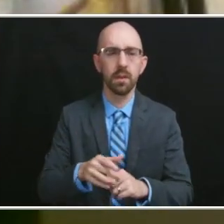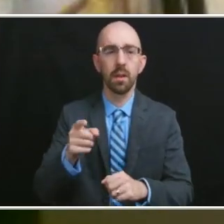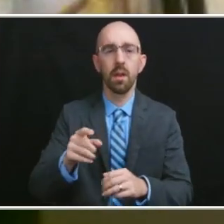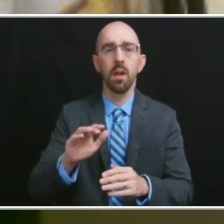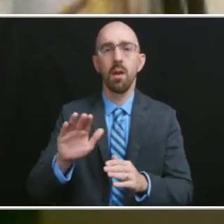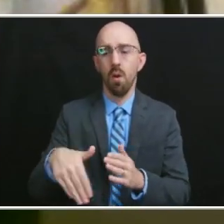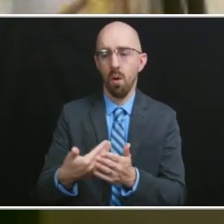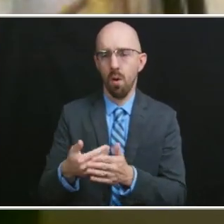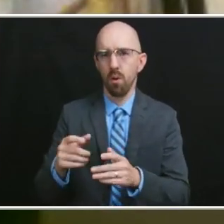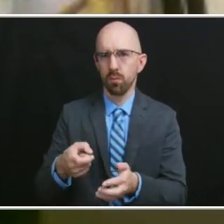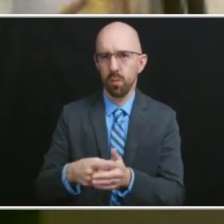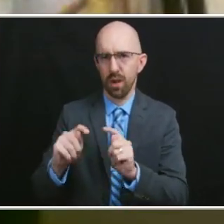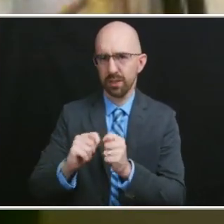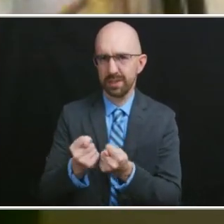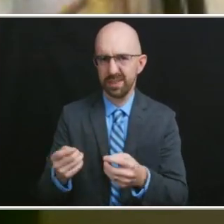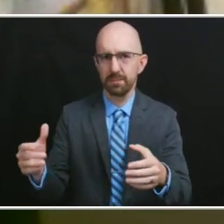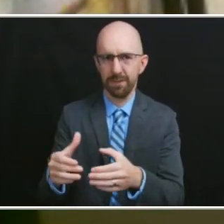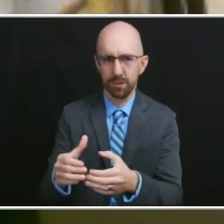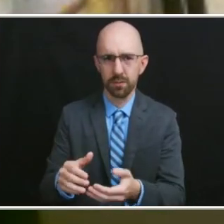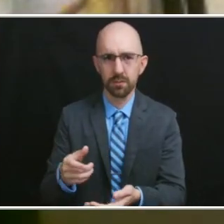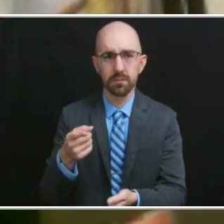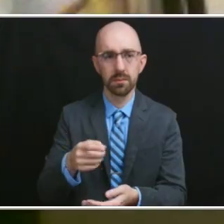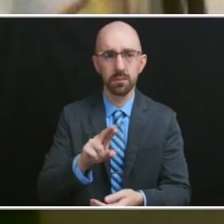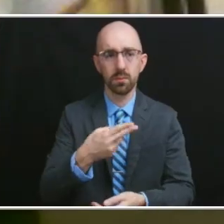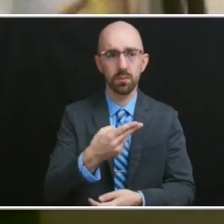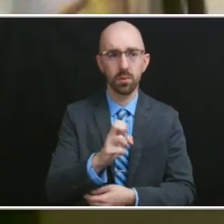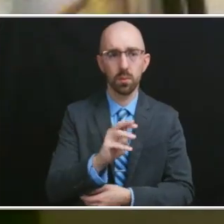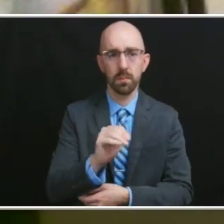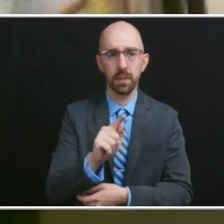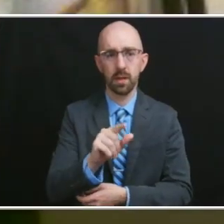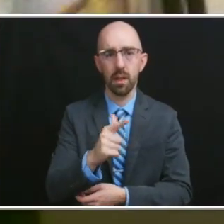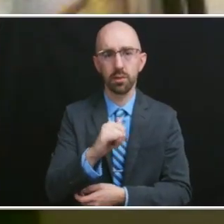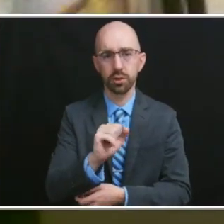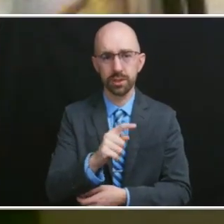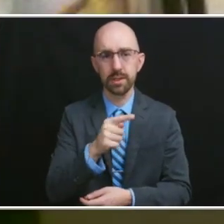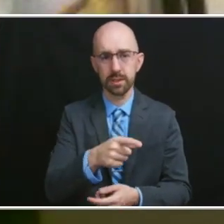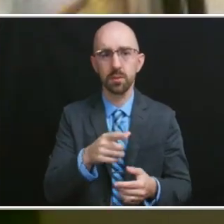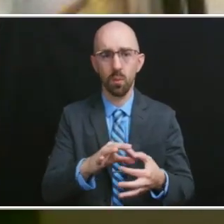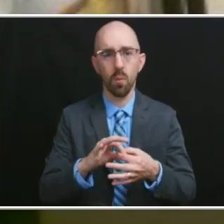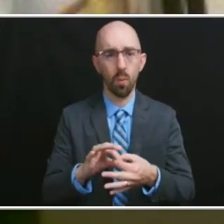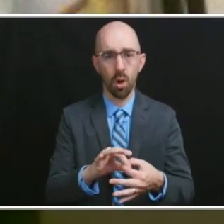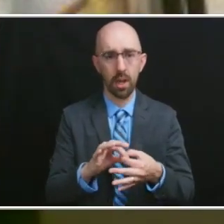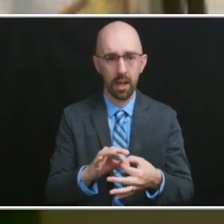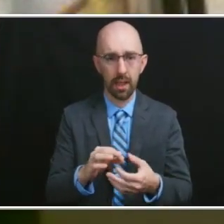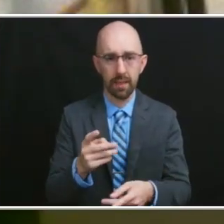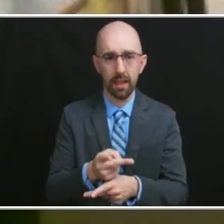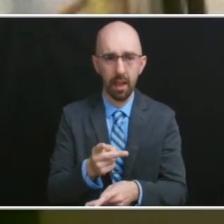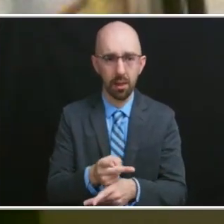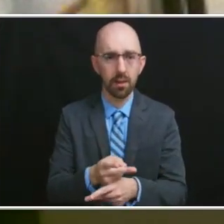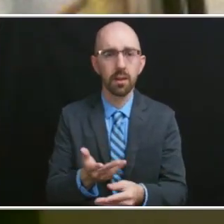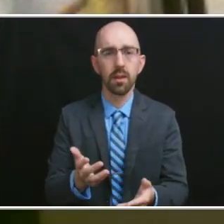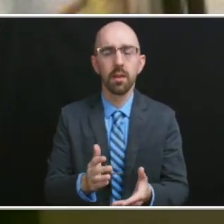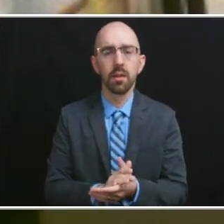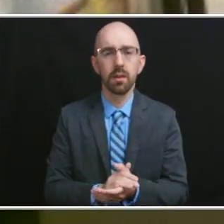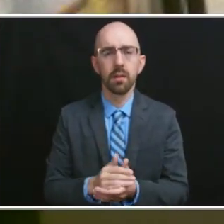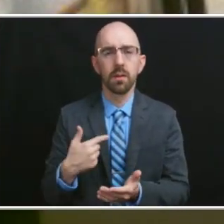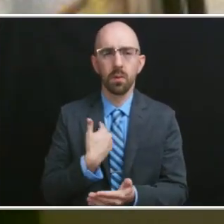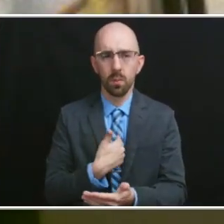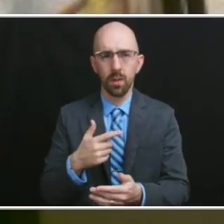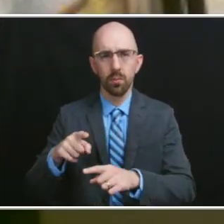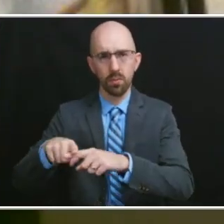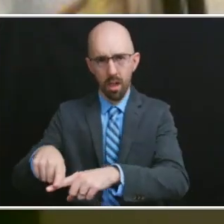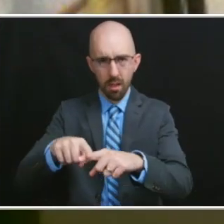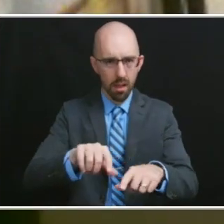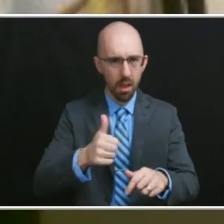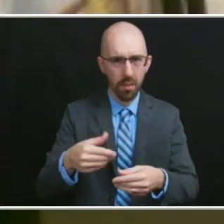our clinic, the rheumatologist, that is me, might be coordinating the care, and as we rely on other providers, basically, with